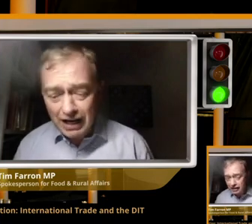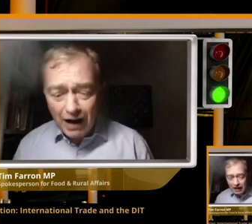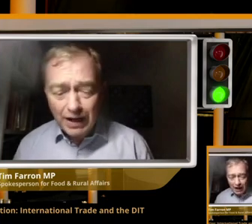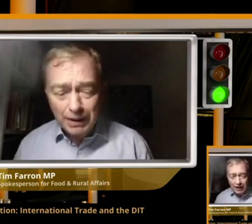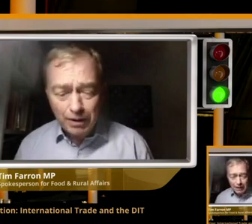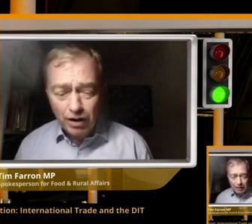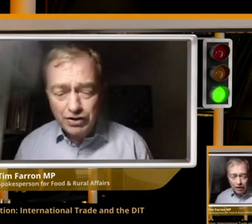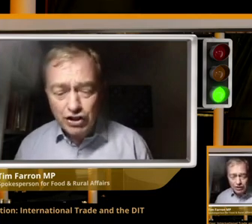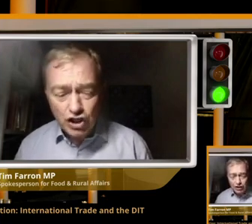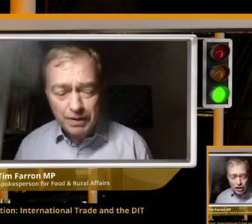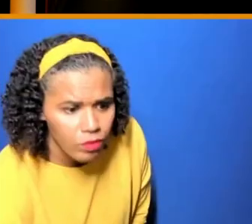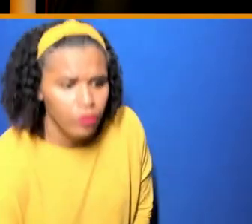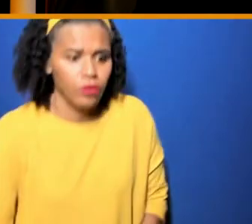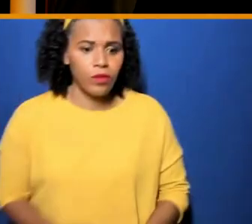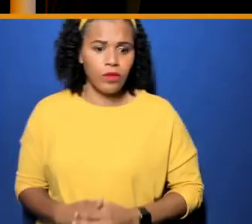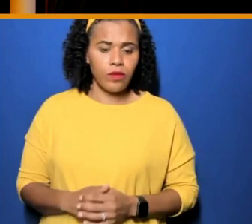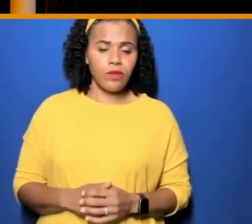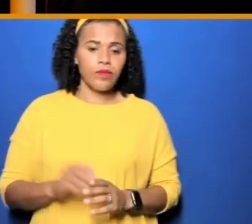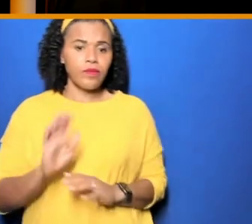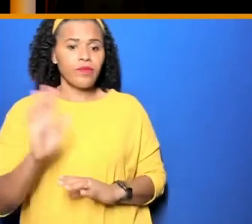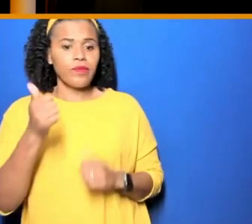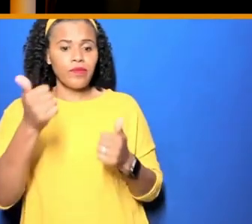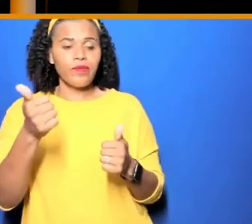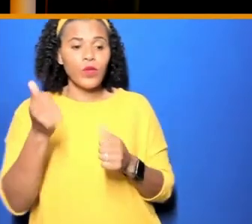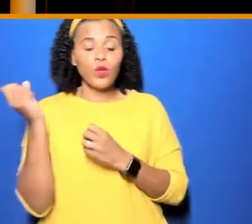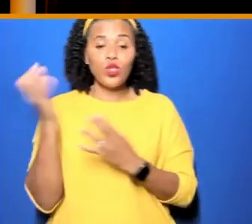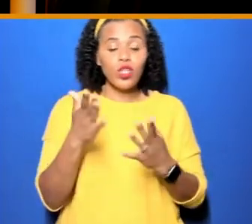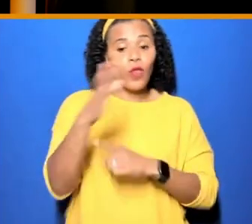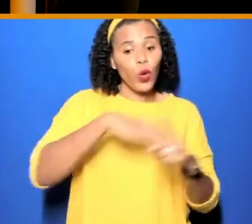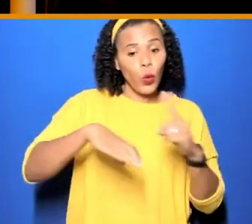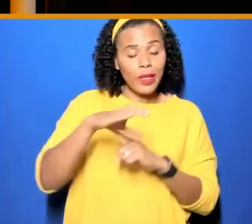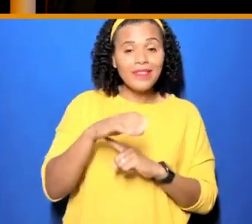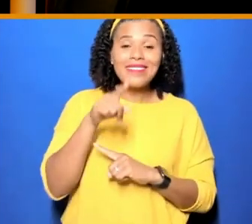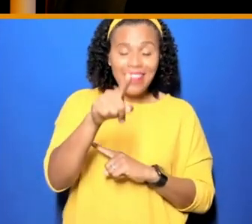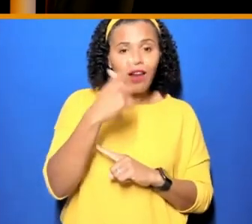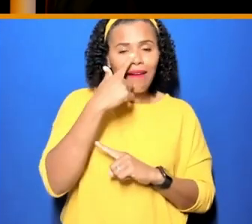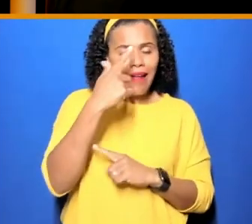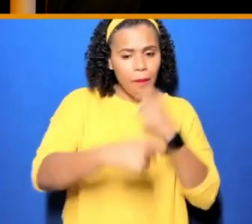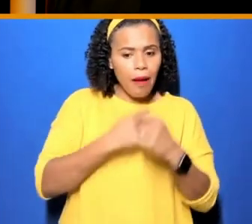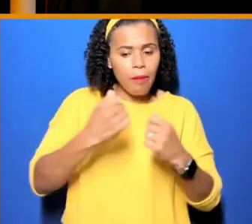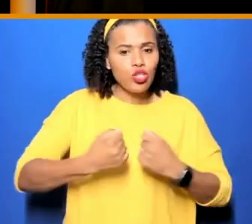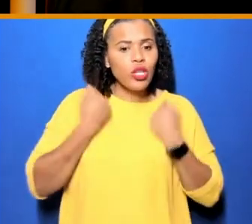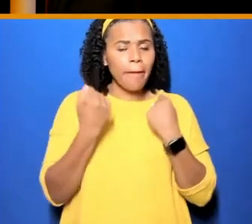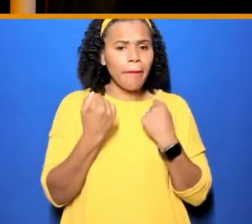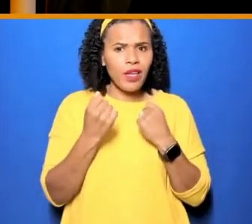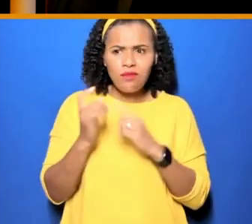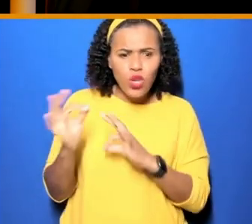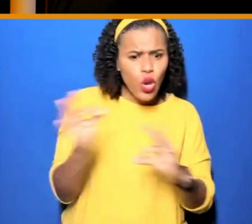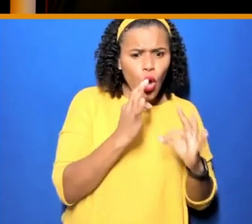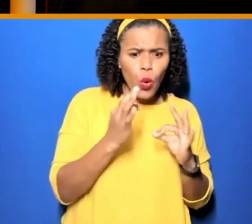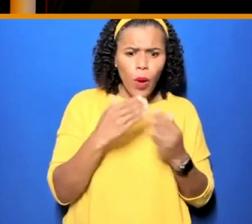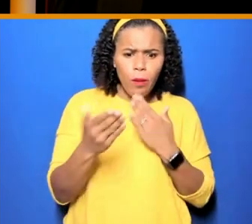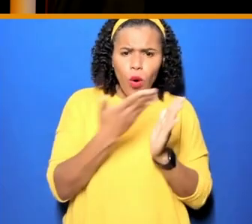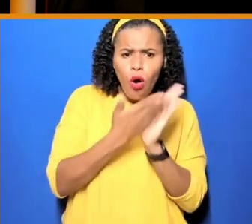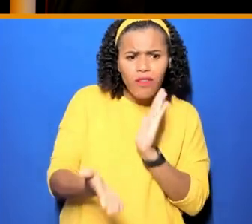granted, and the Liberal Democrats determined to serve those communities and to be their champion. Nowhere is that more apparent than when it